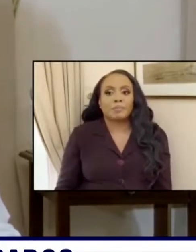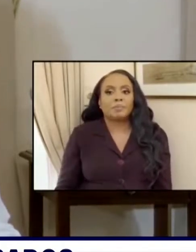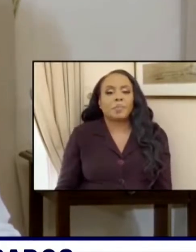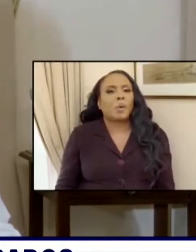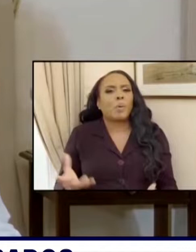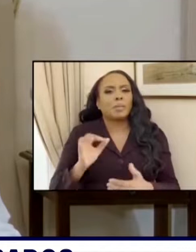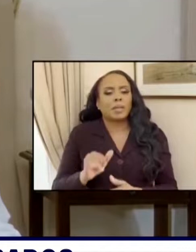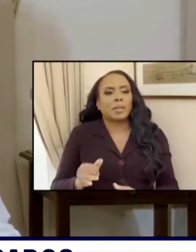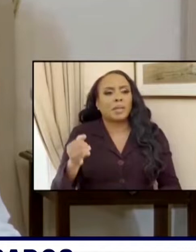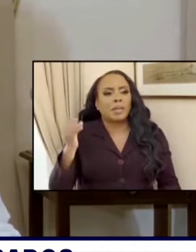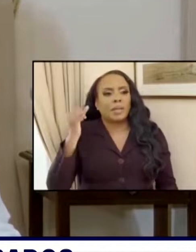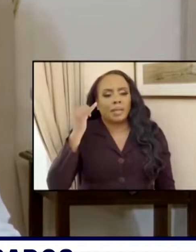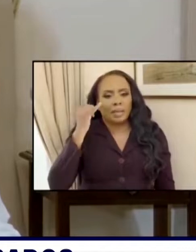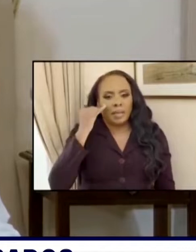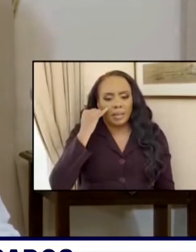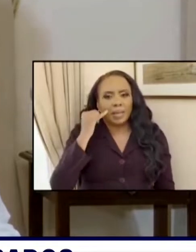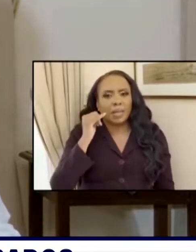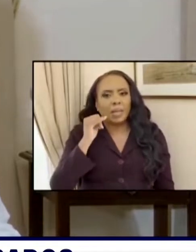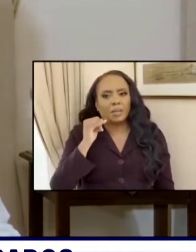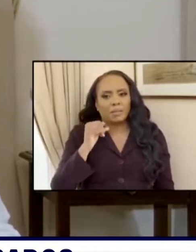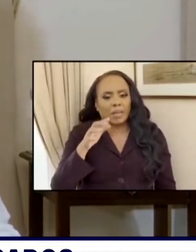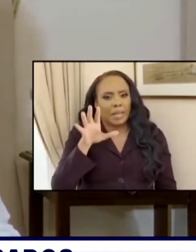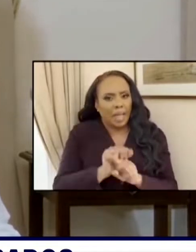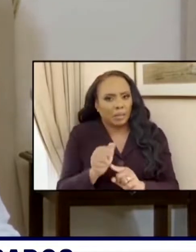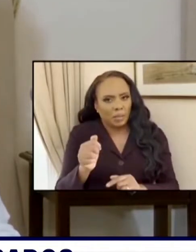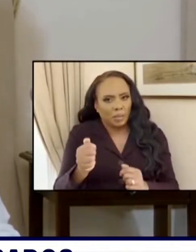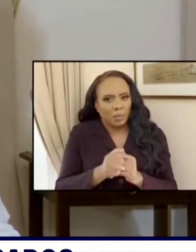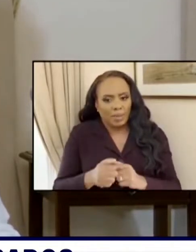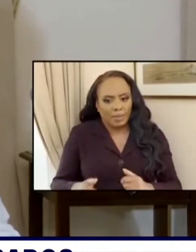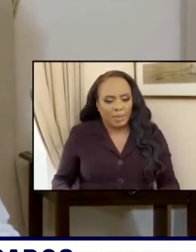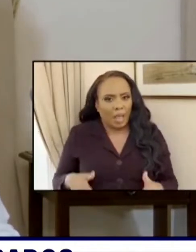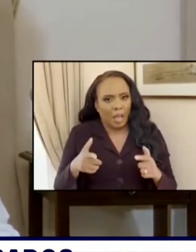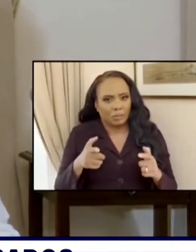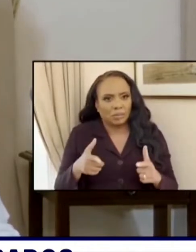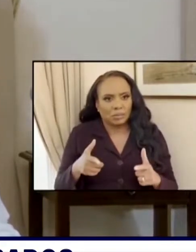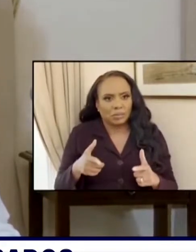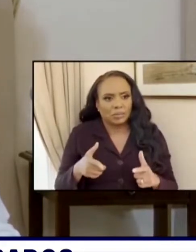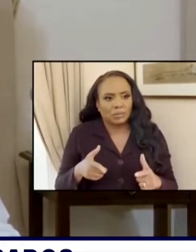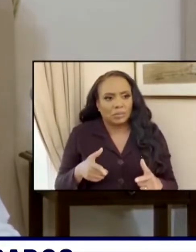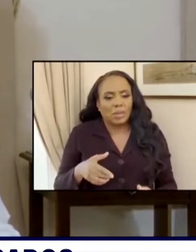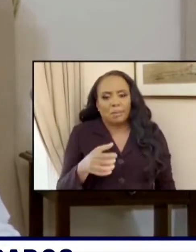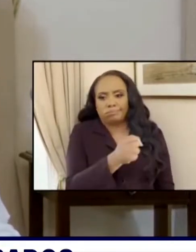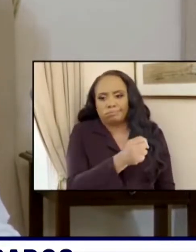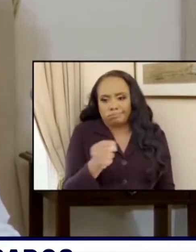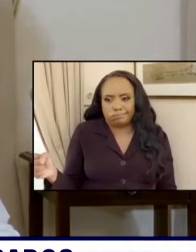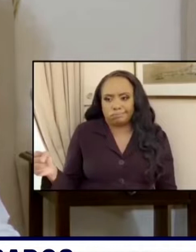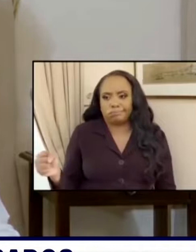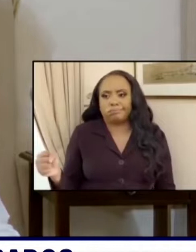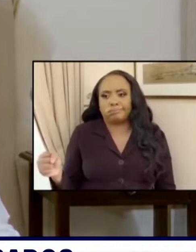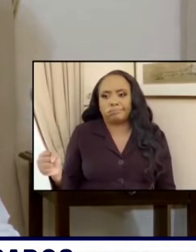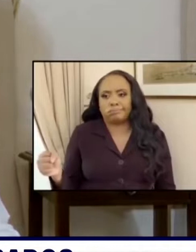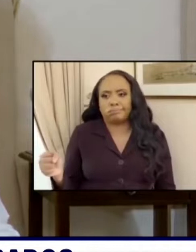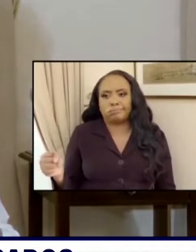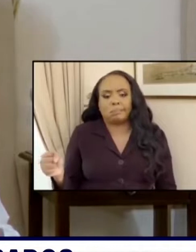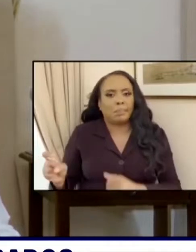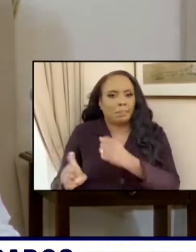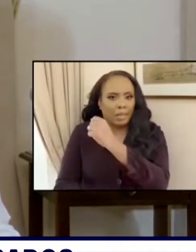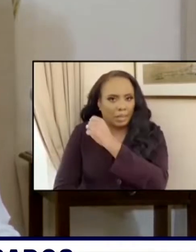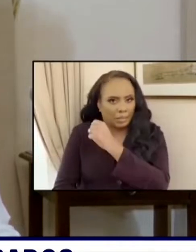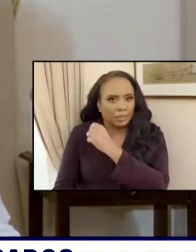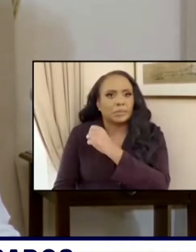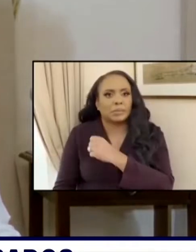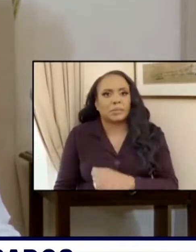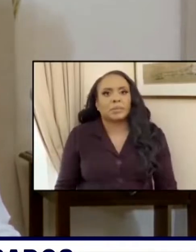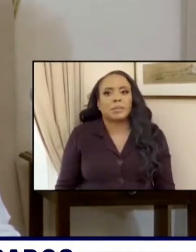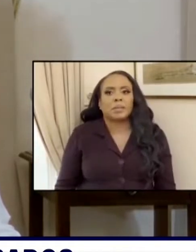of guns will be mandatory unless there are exceptional circumstances that the judge is satisfied that can be there. That amendment must